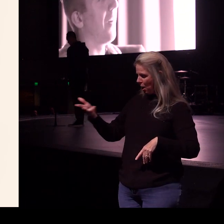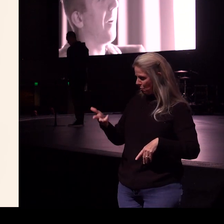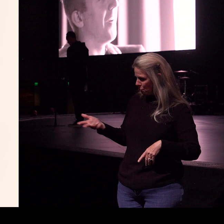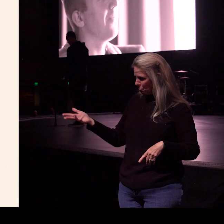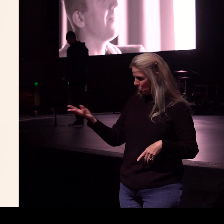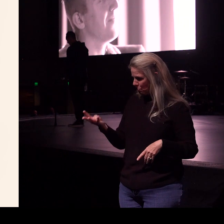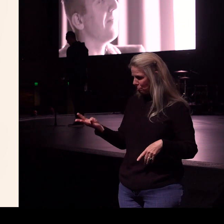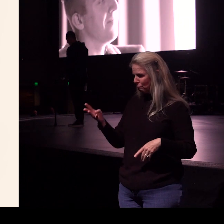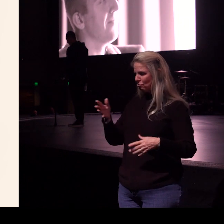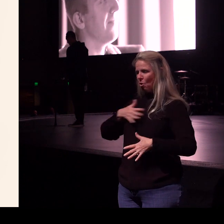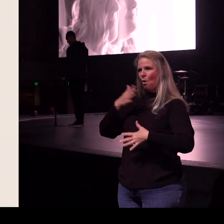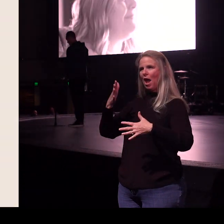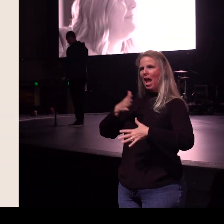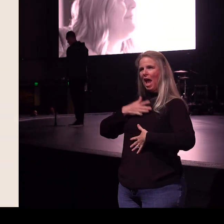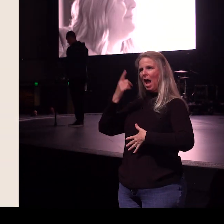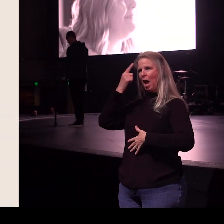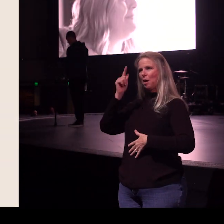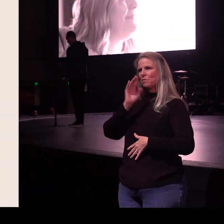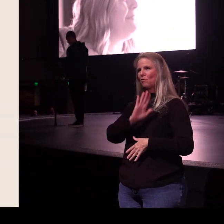happy for her.